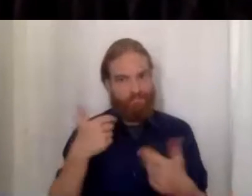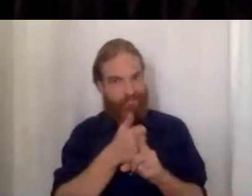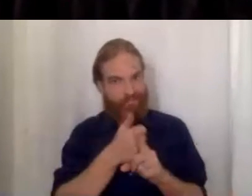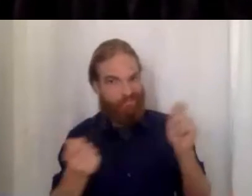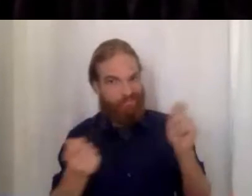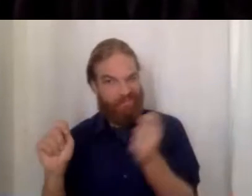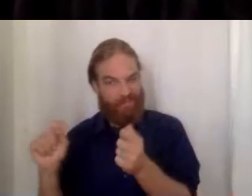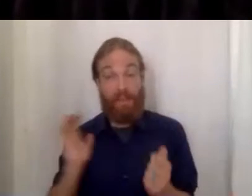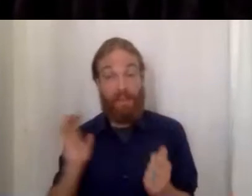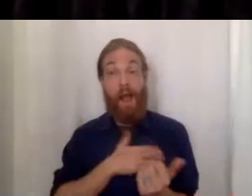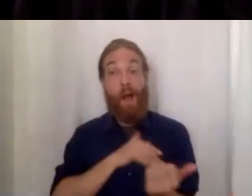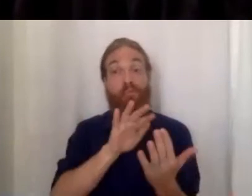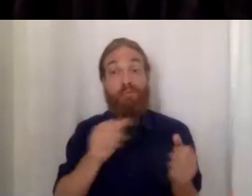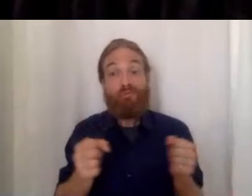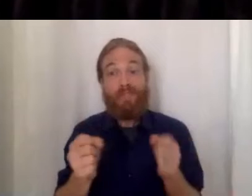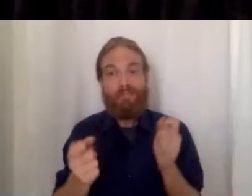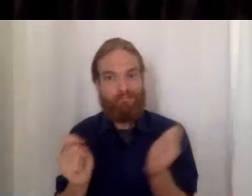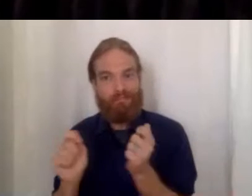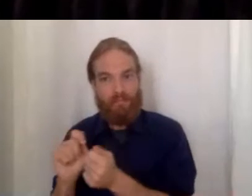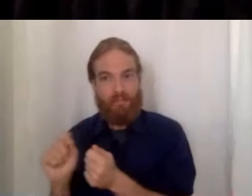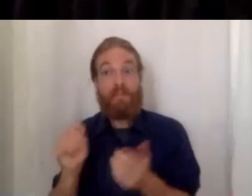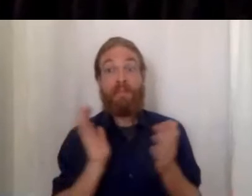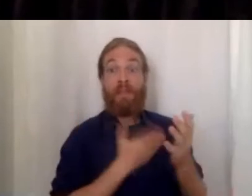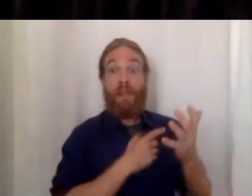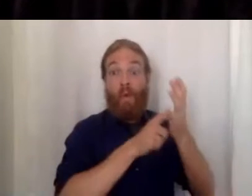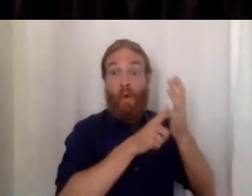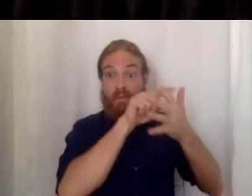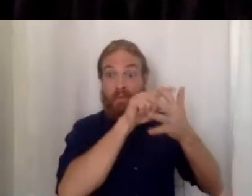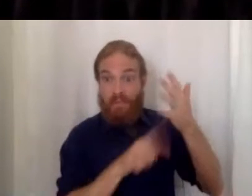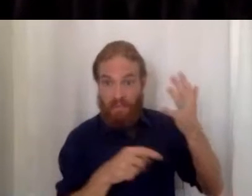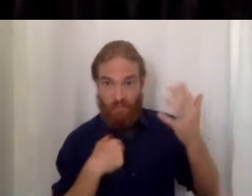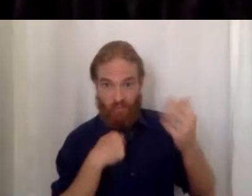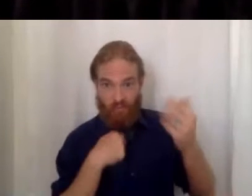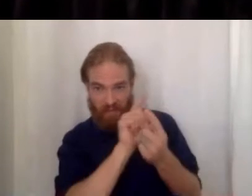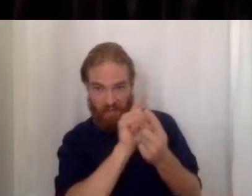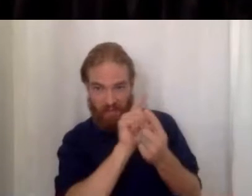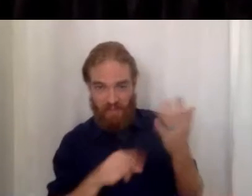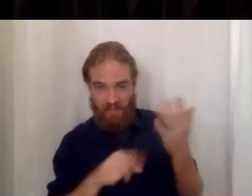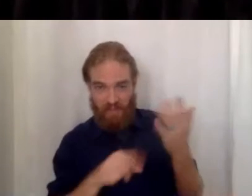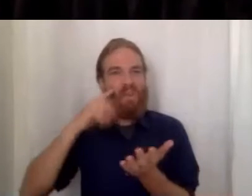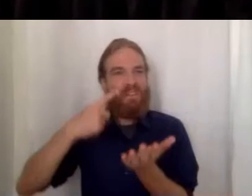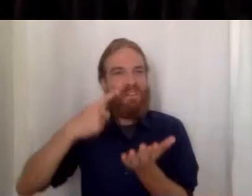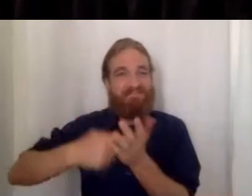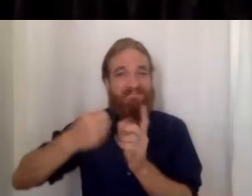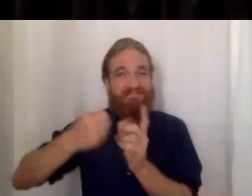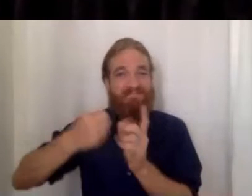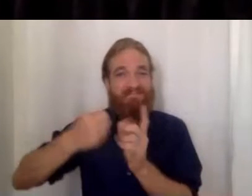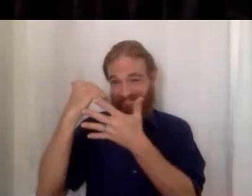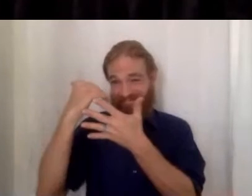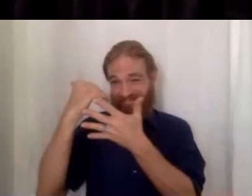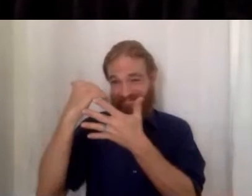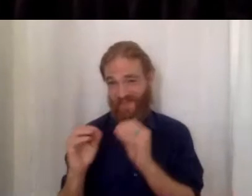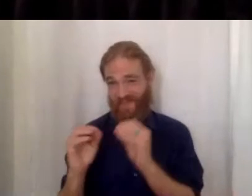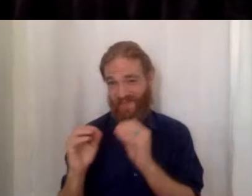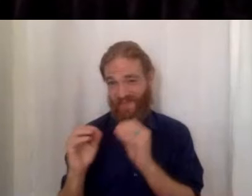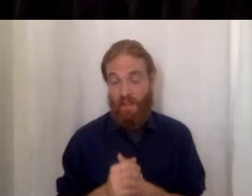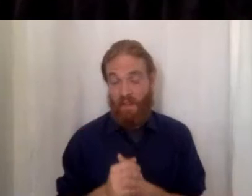mandates or comments, we will move into our activities to increase vaccination rates in El Paso